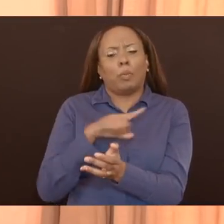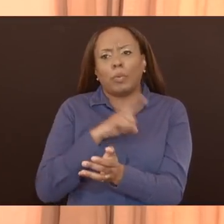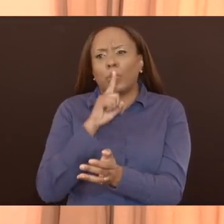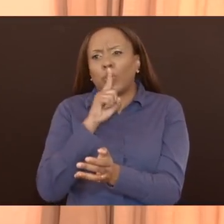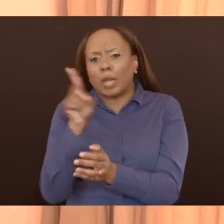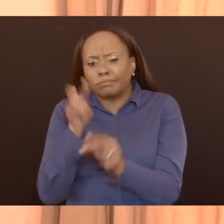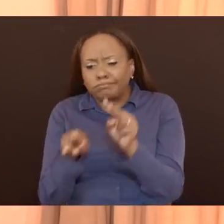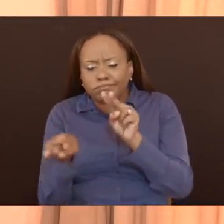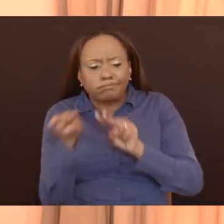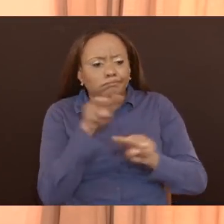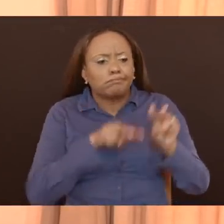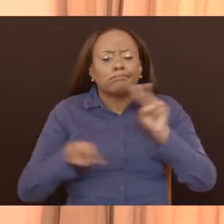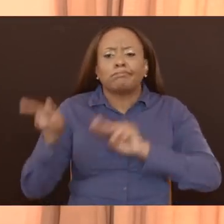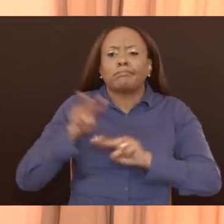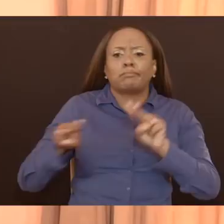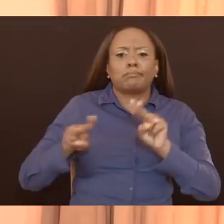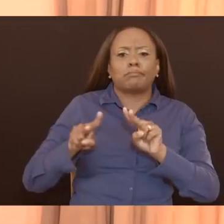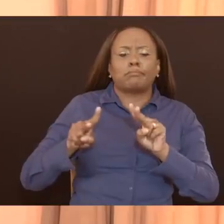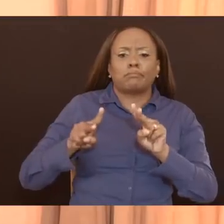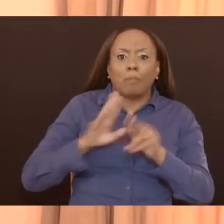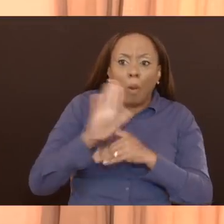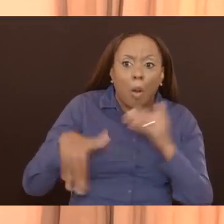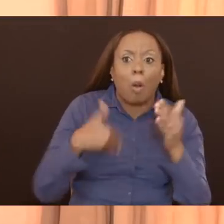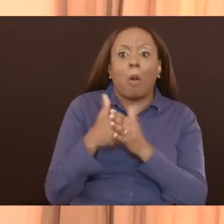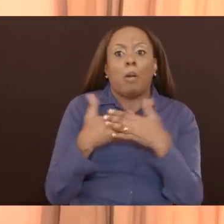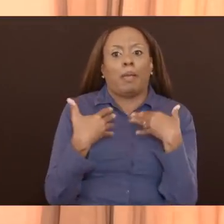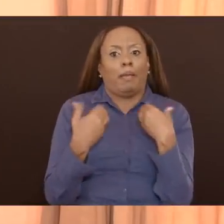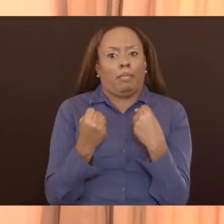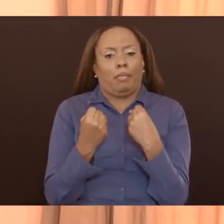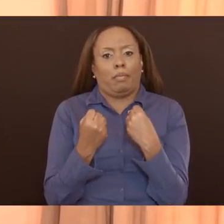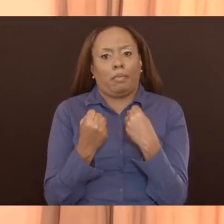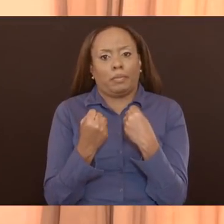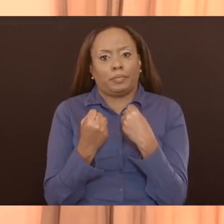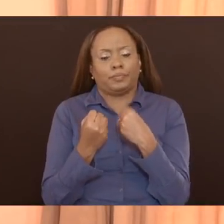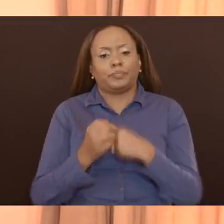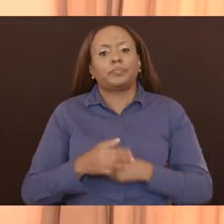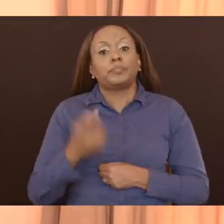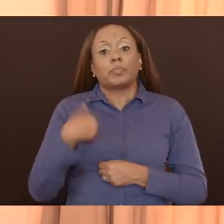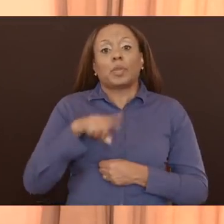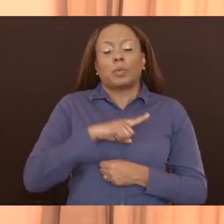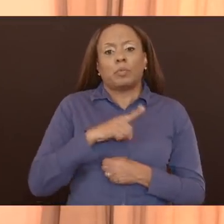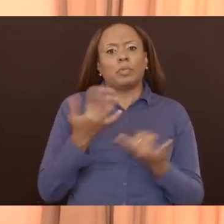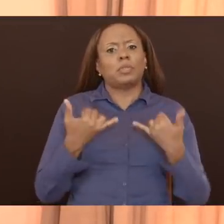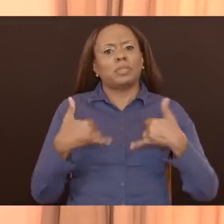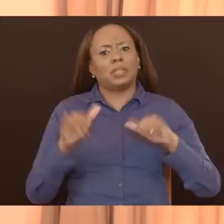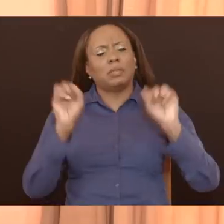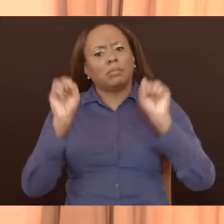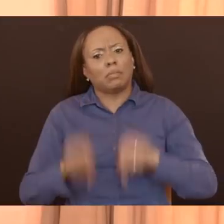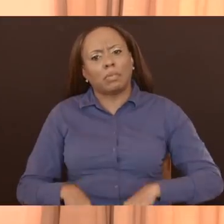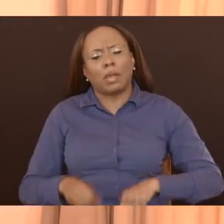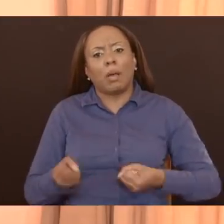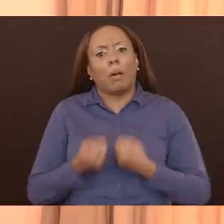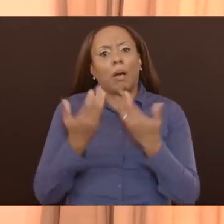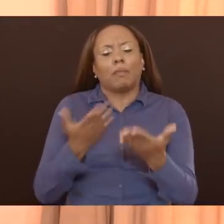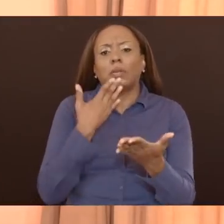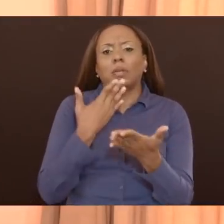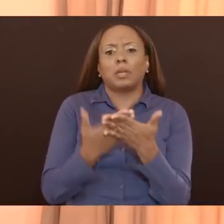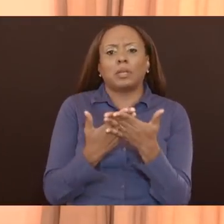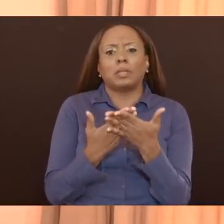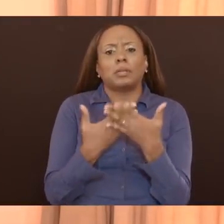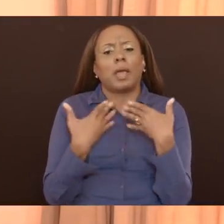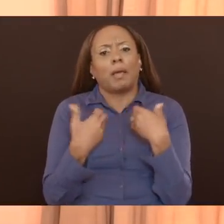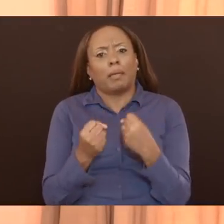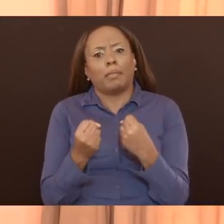the last several days. We are still in a position to deliver a standard of healthcare that we can all be proud of as